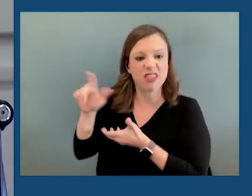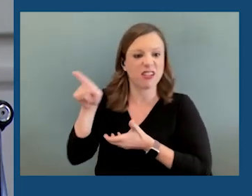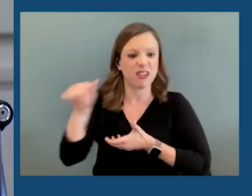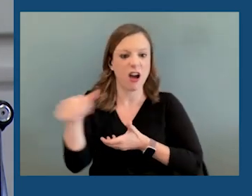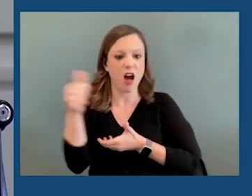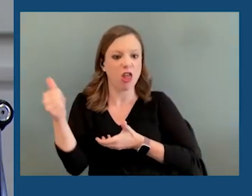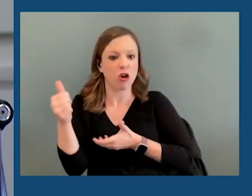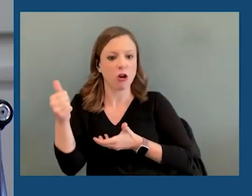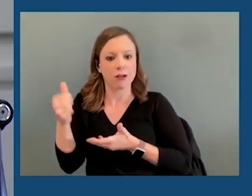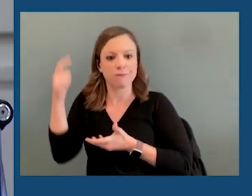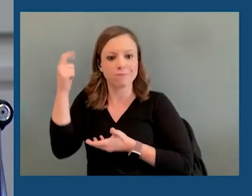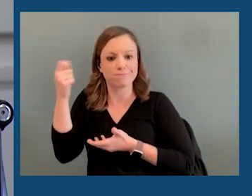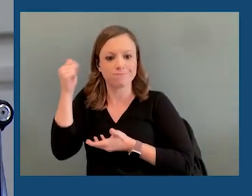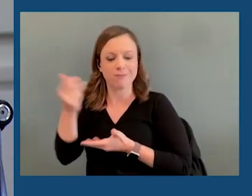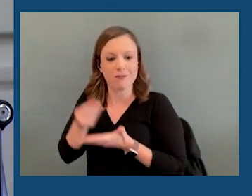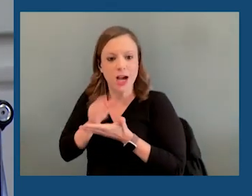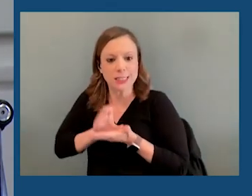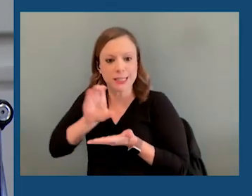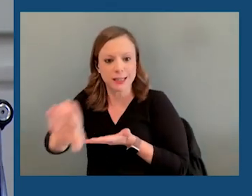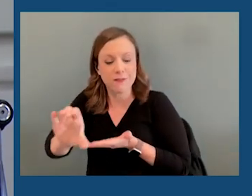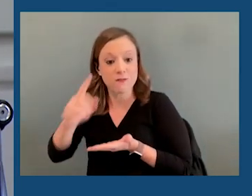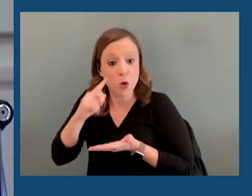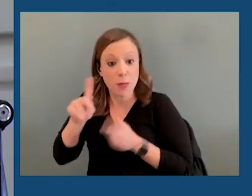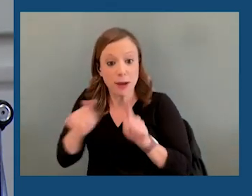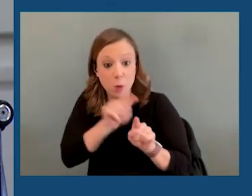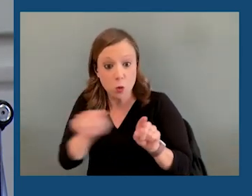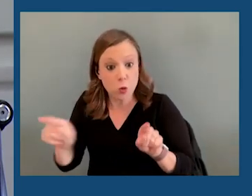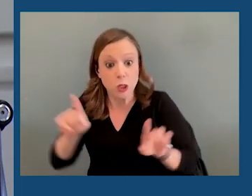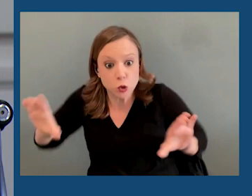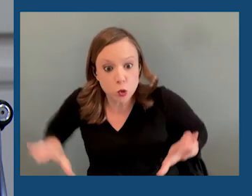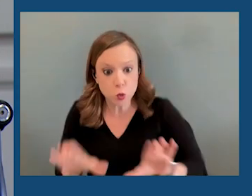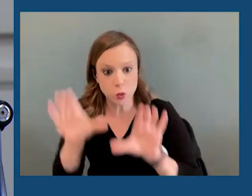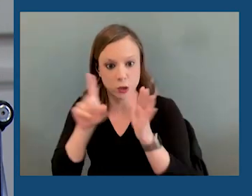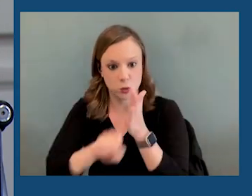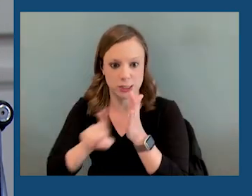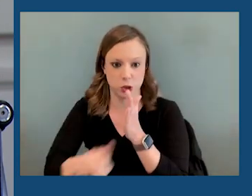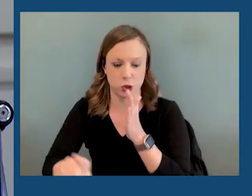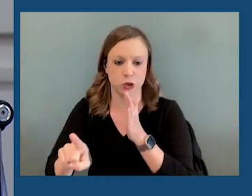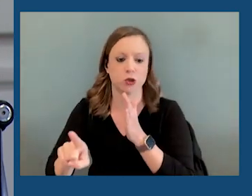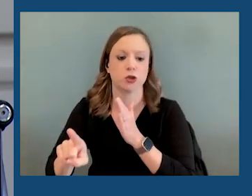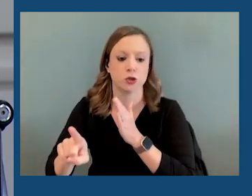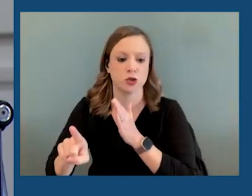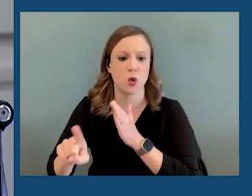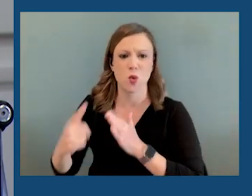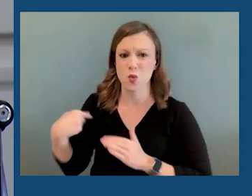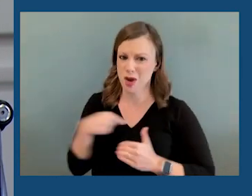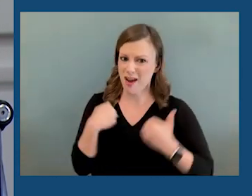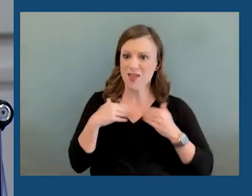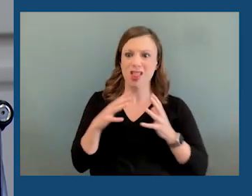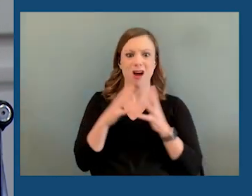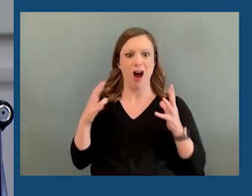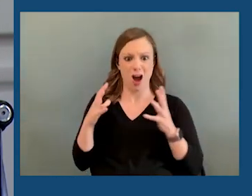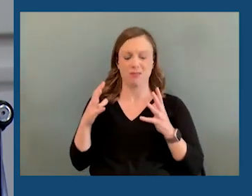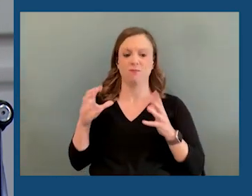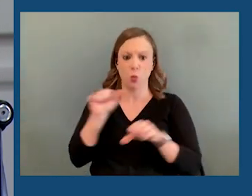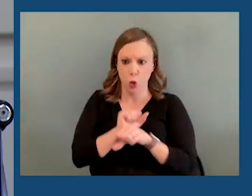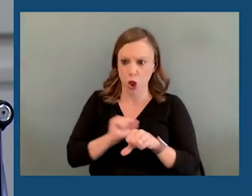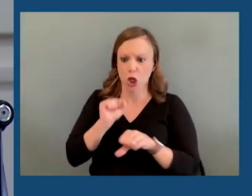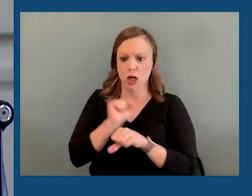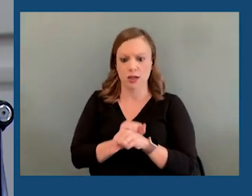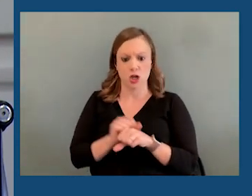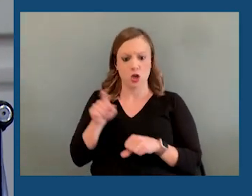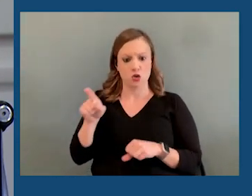real exciting. Got a lot of work to do. I'm reaching out to both Josh and my partners